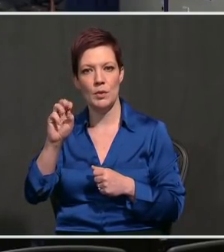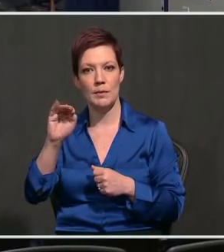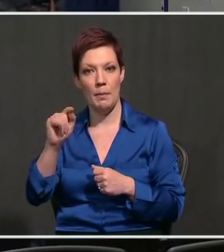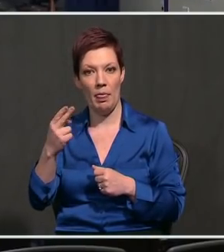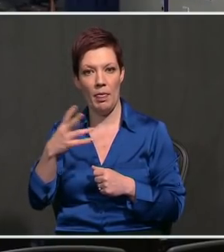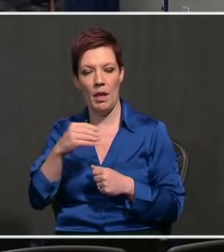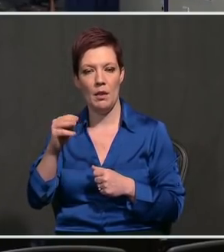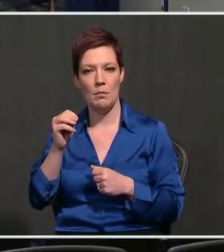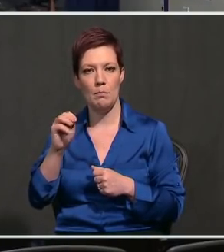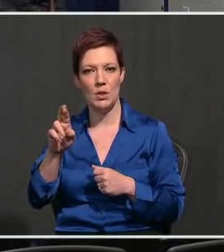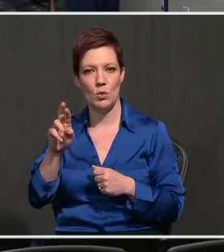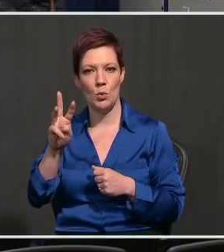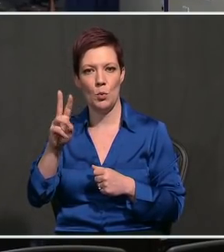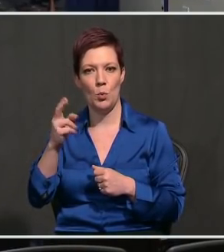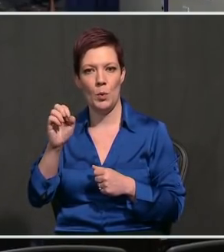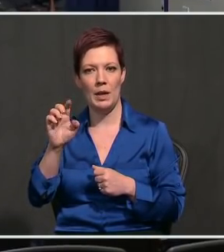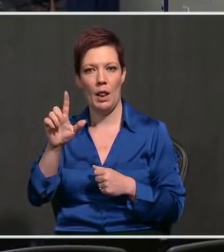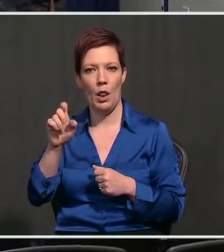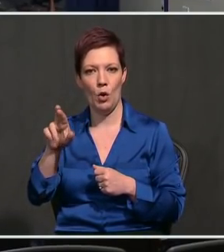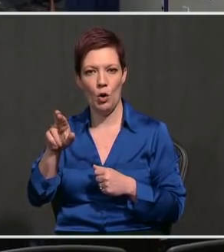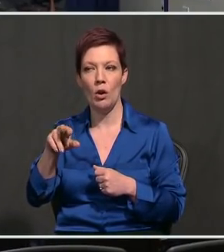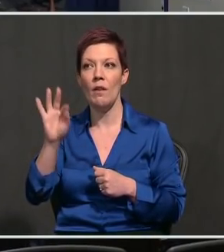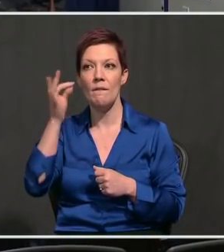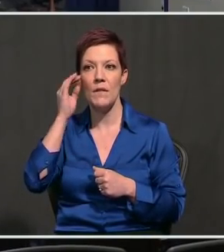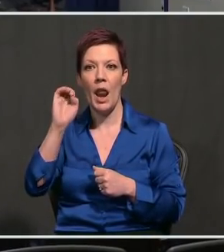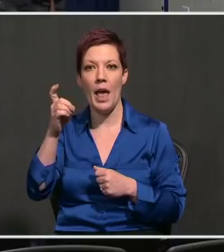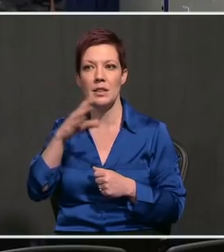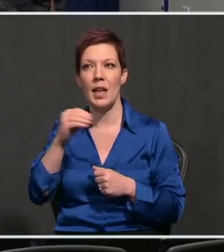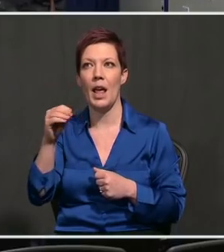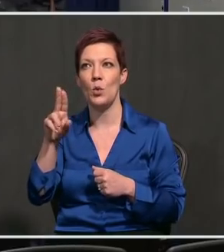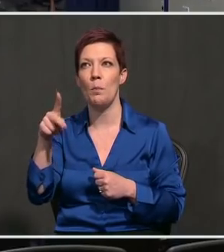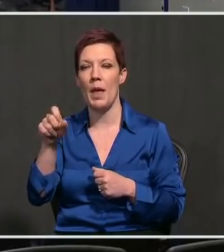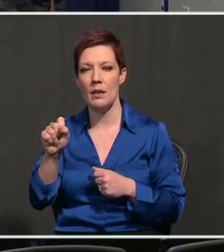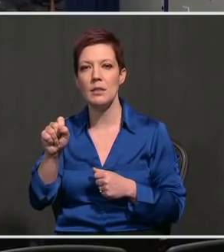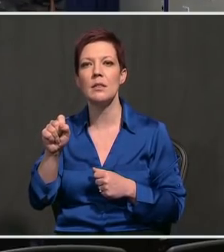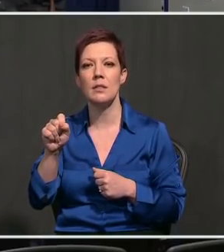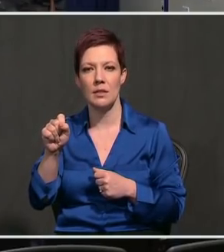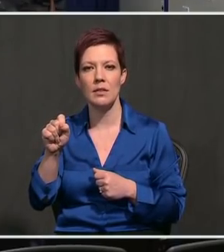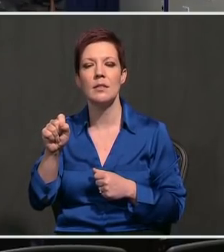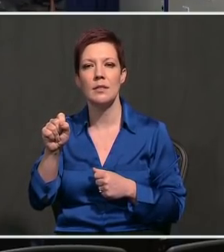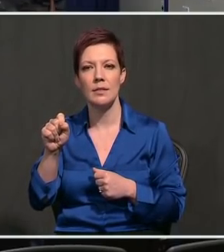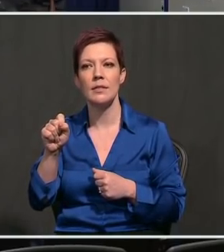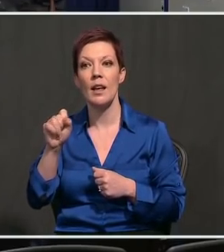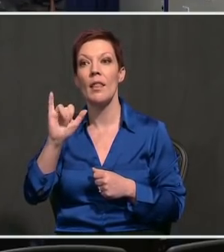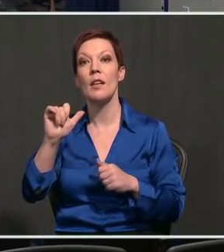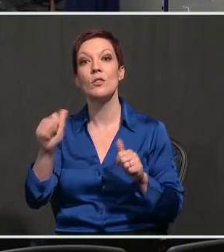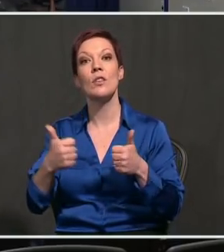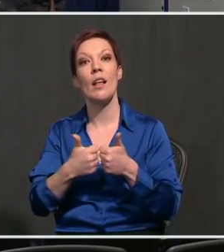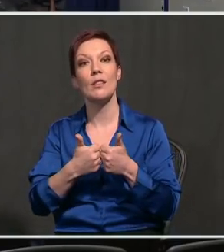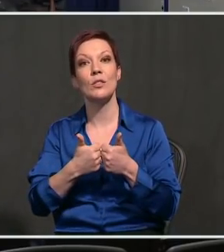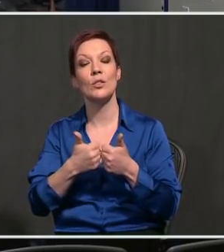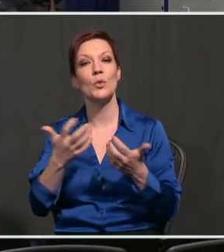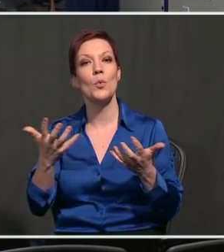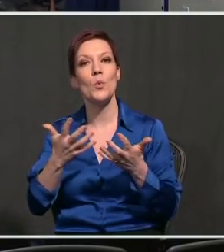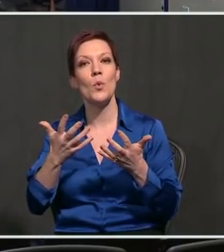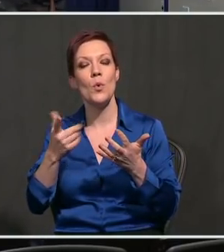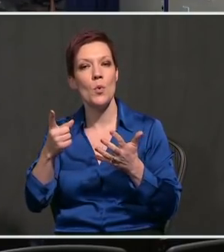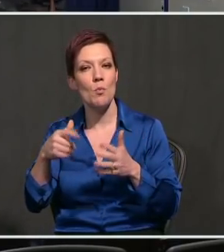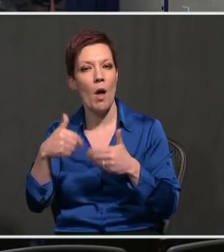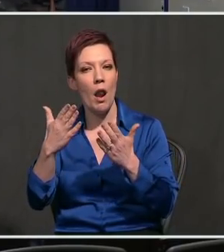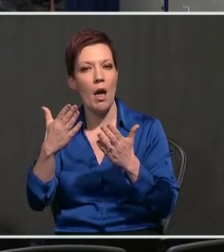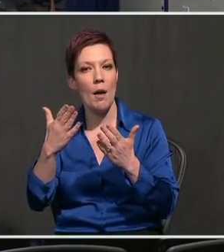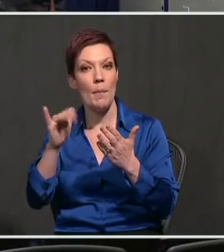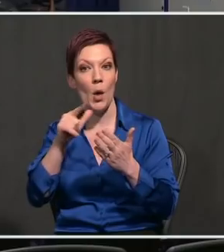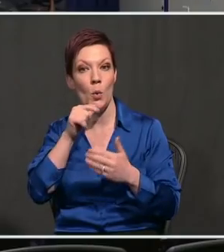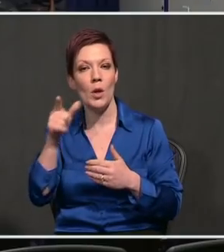and UPS. So everyone knows, and you heard the logistical challenges that were brought up by